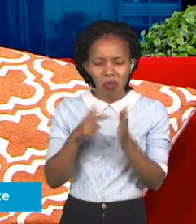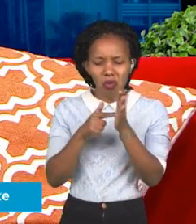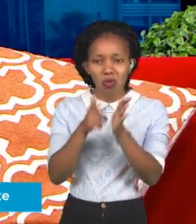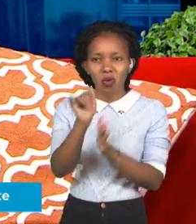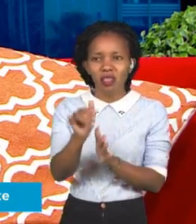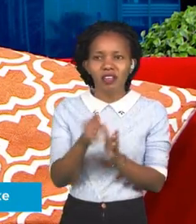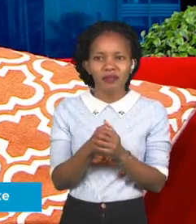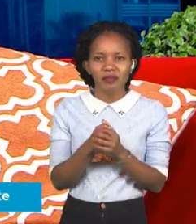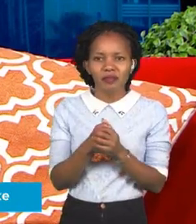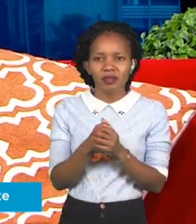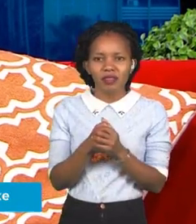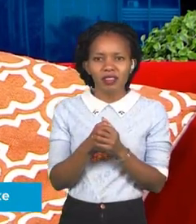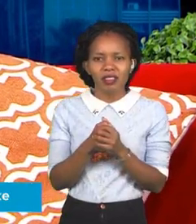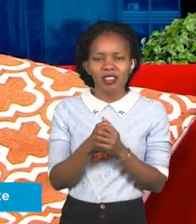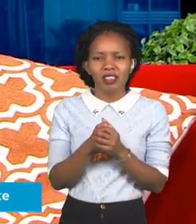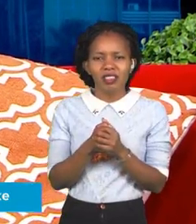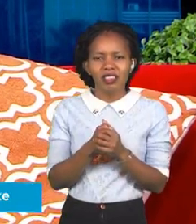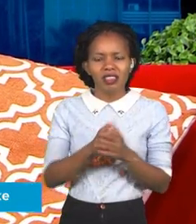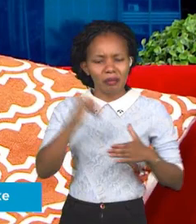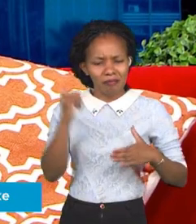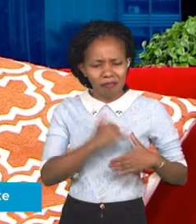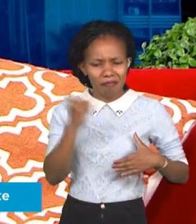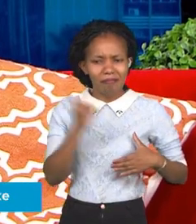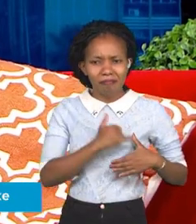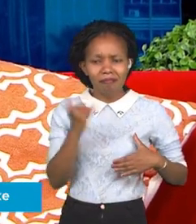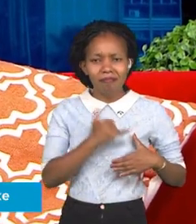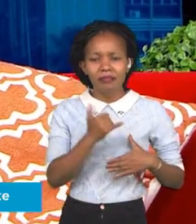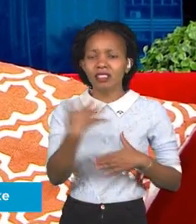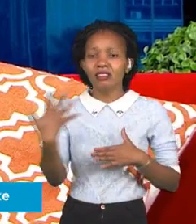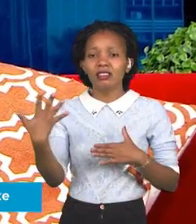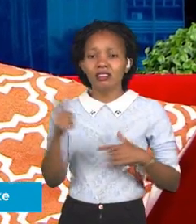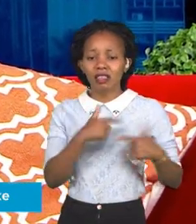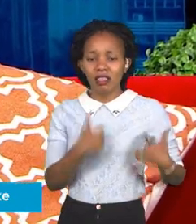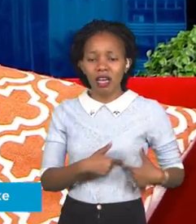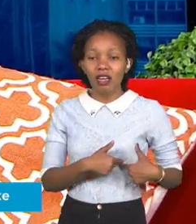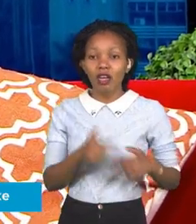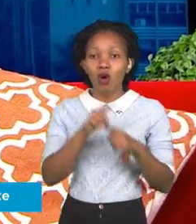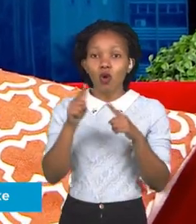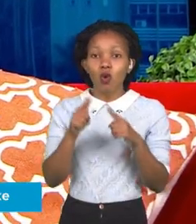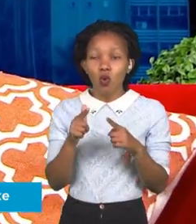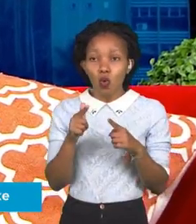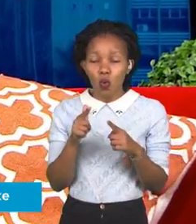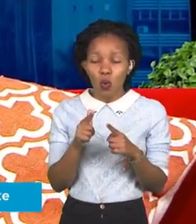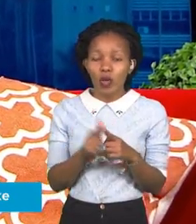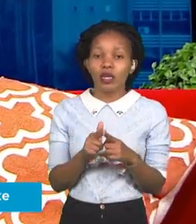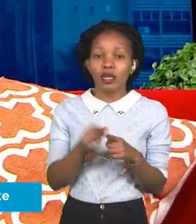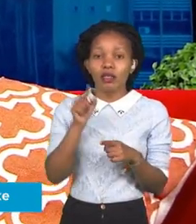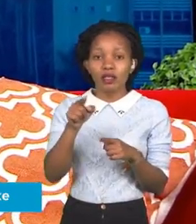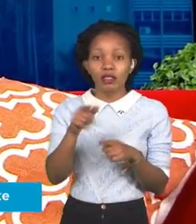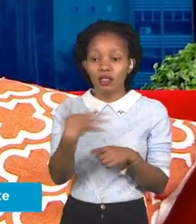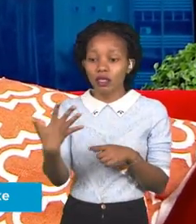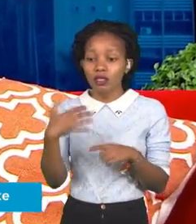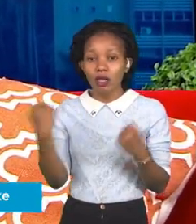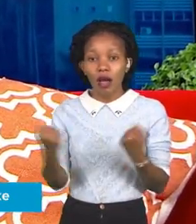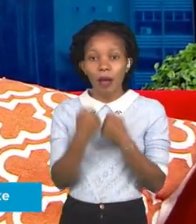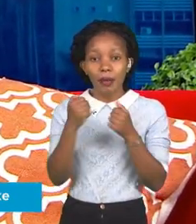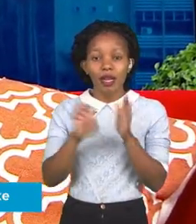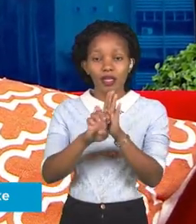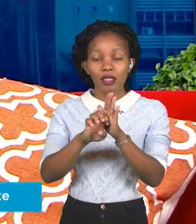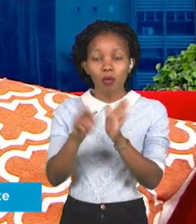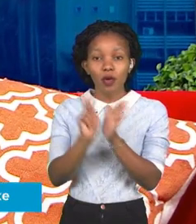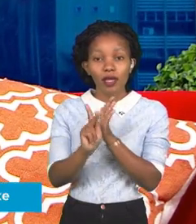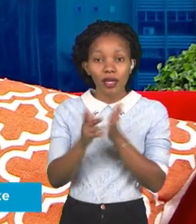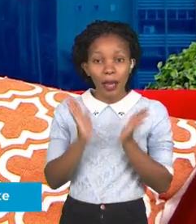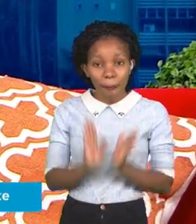They would suppress those emotions. So when most crimes of passion like this one, they